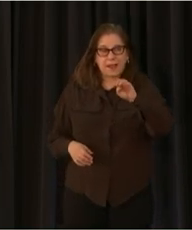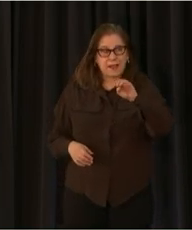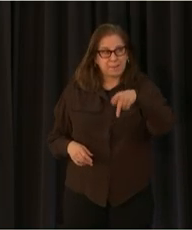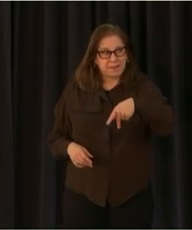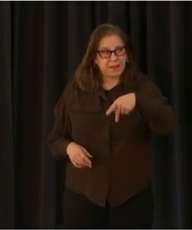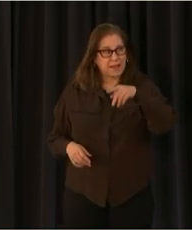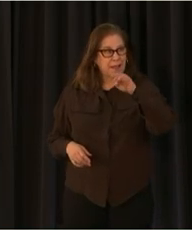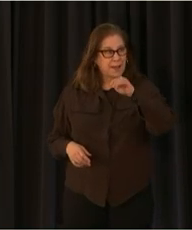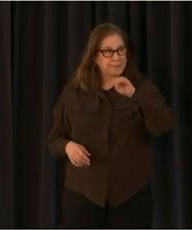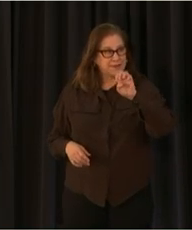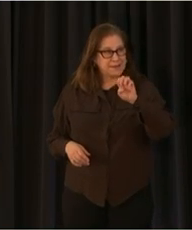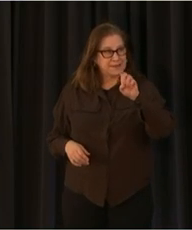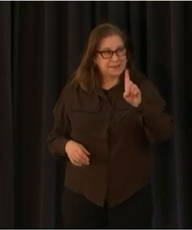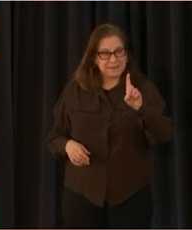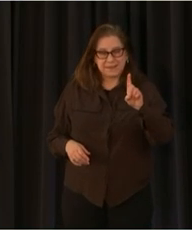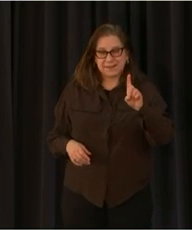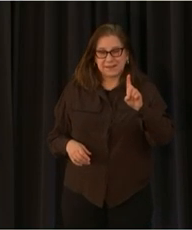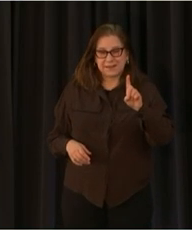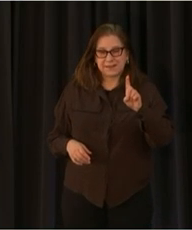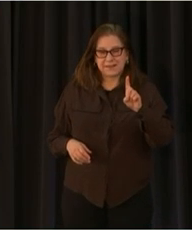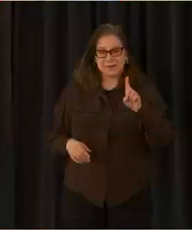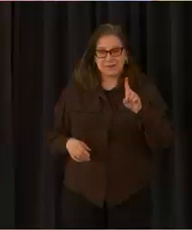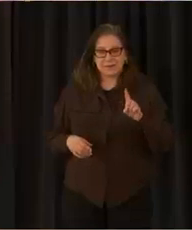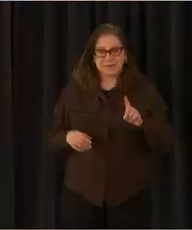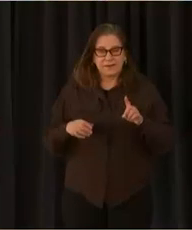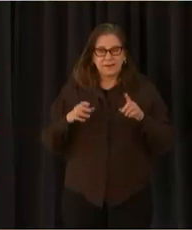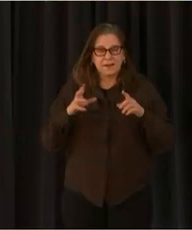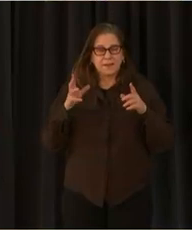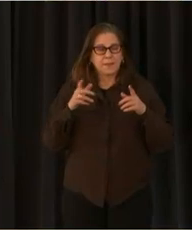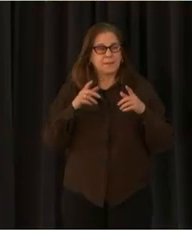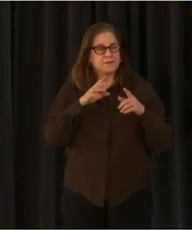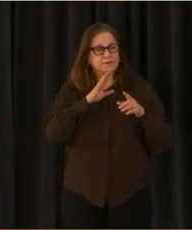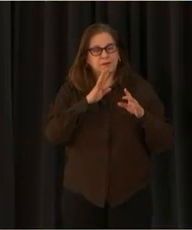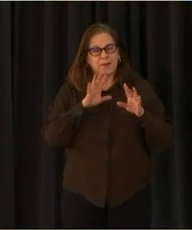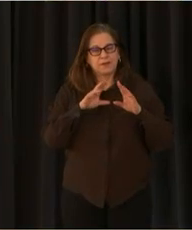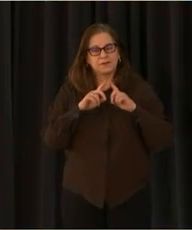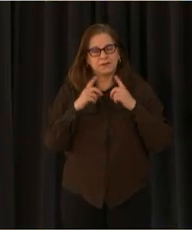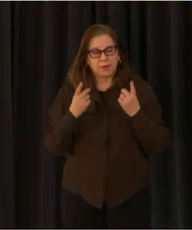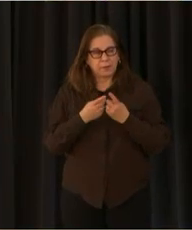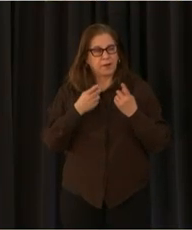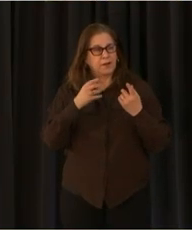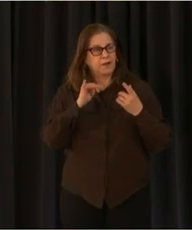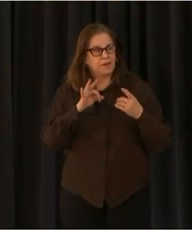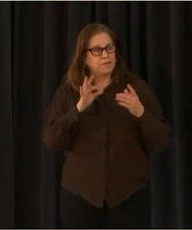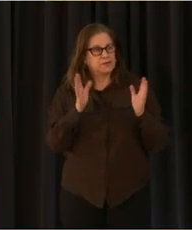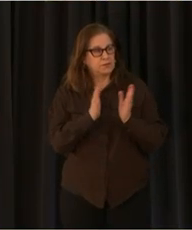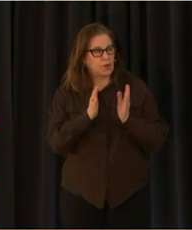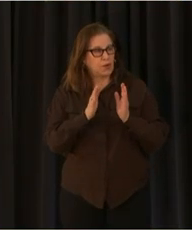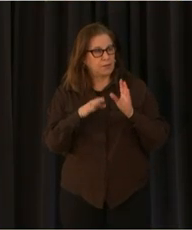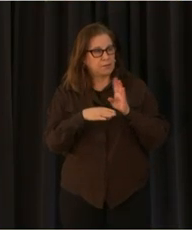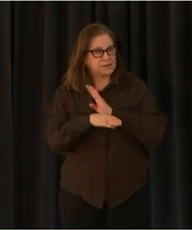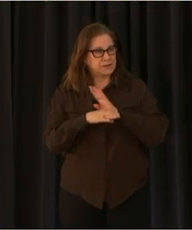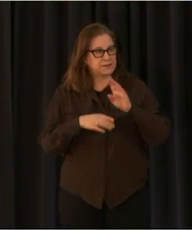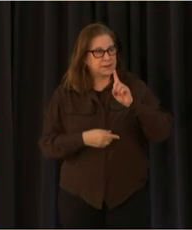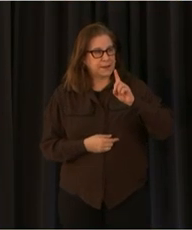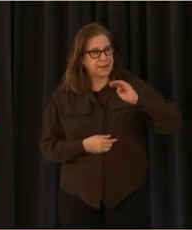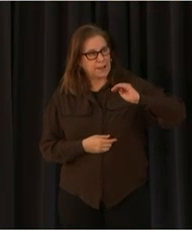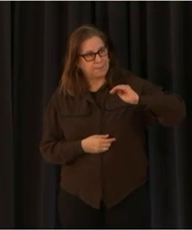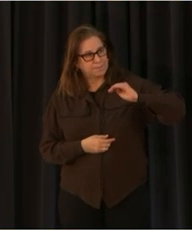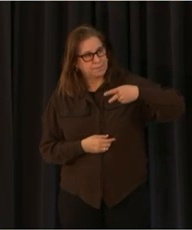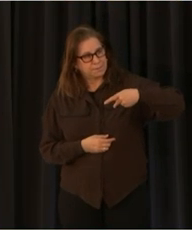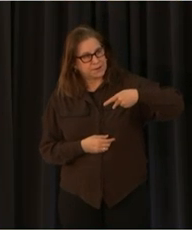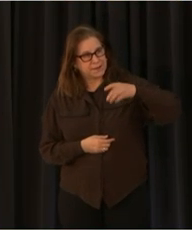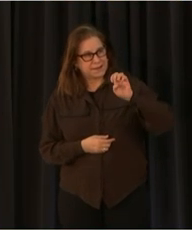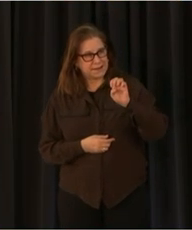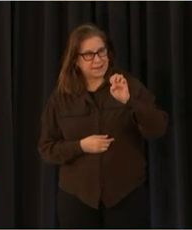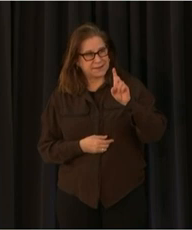Business Development are working with the business improvement districts in Anacostia and in the downtown